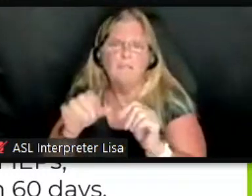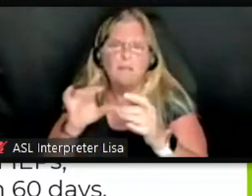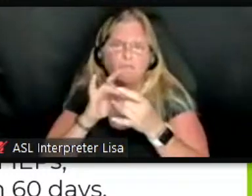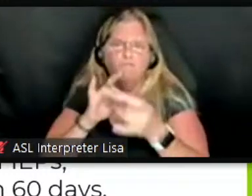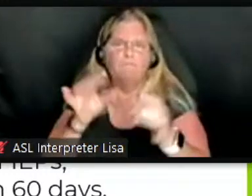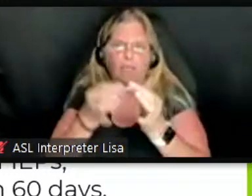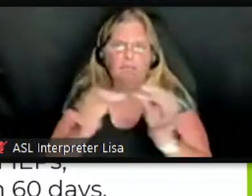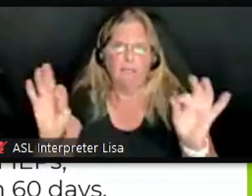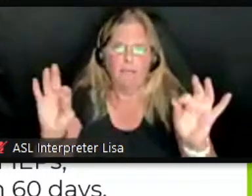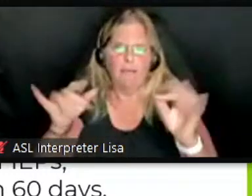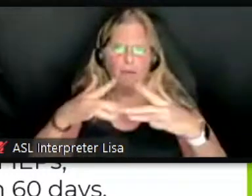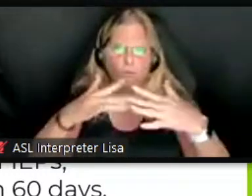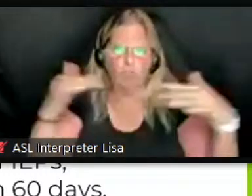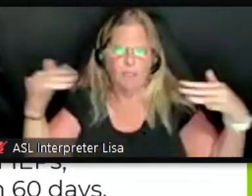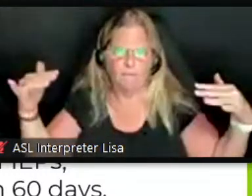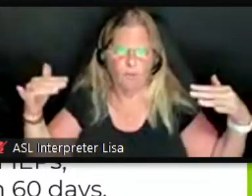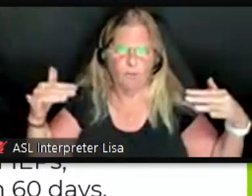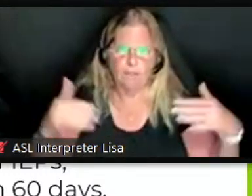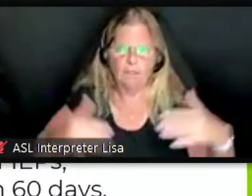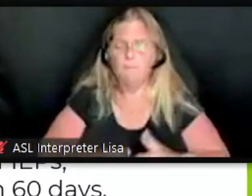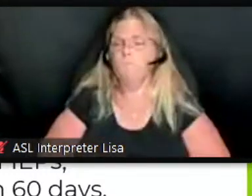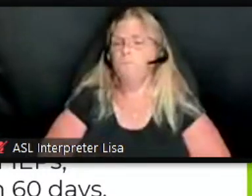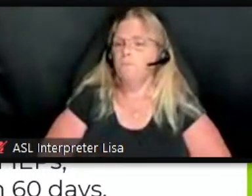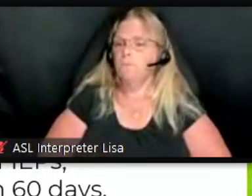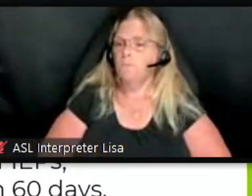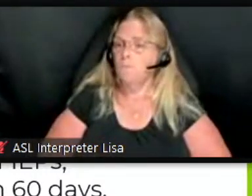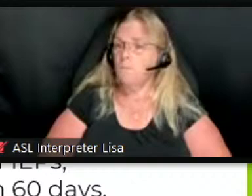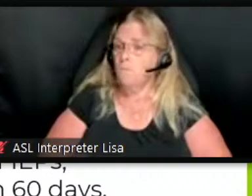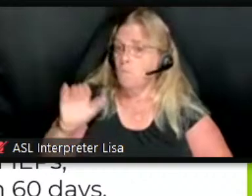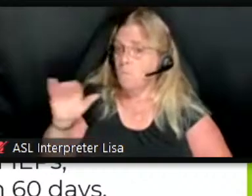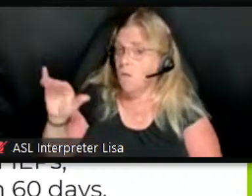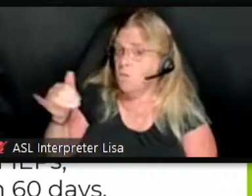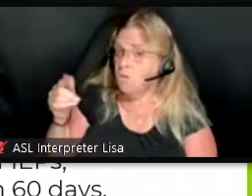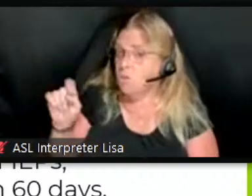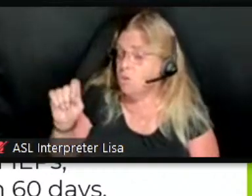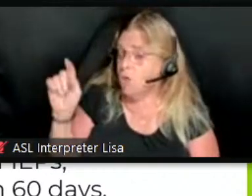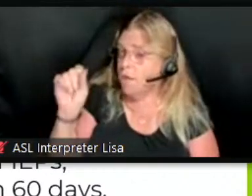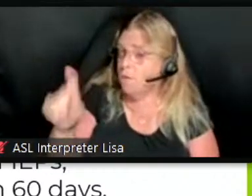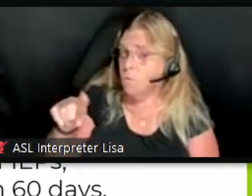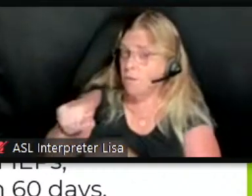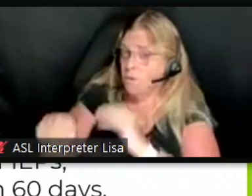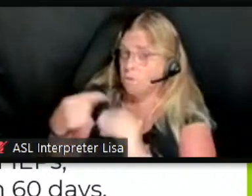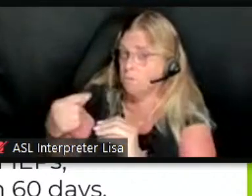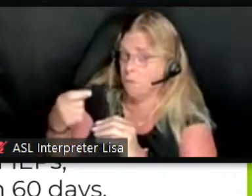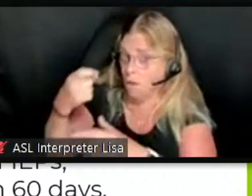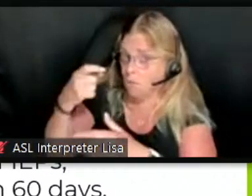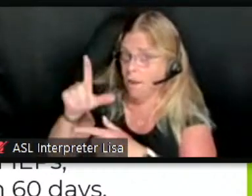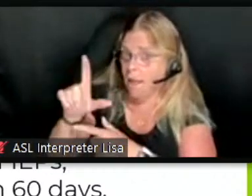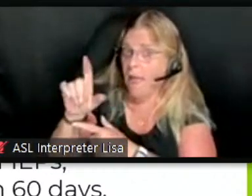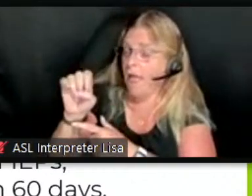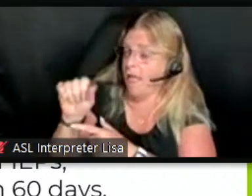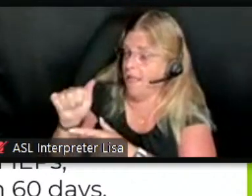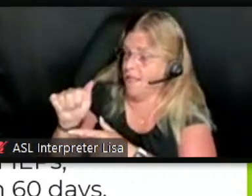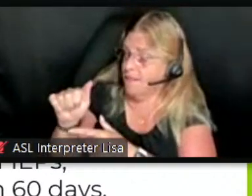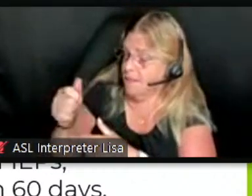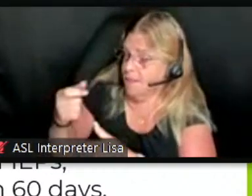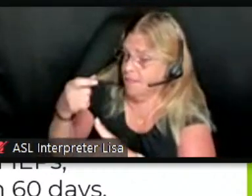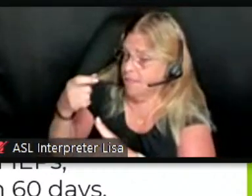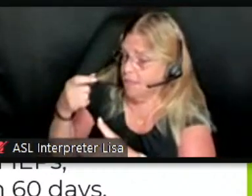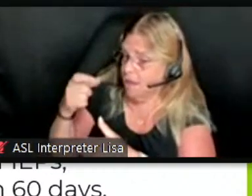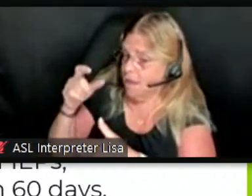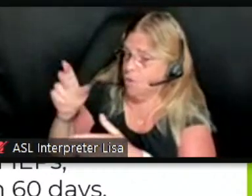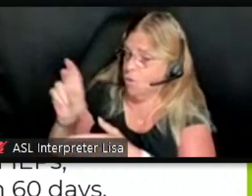then Dr. Hickman, do you want to follow up the question from Jade about, is there a cost to the LEAs to use the Maryland Online IEP?